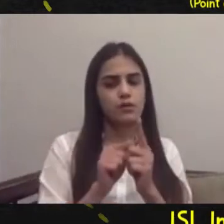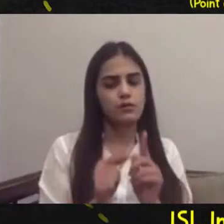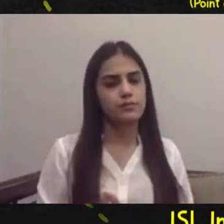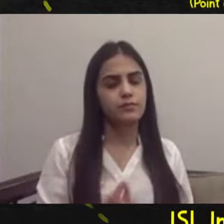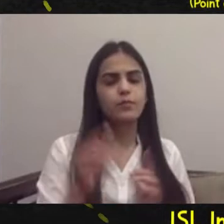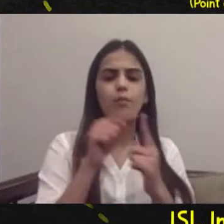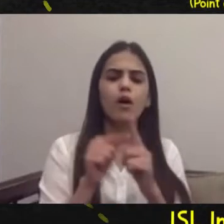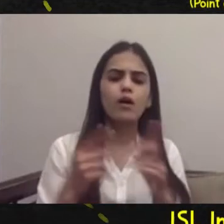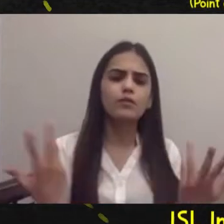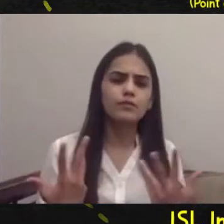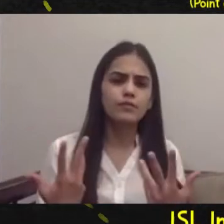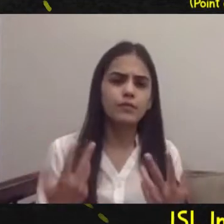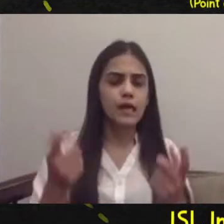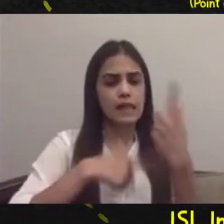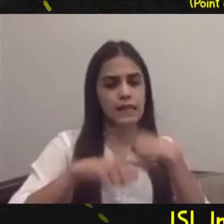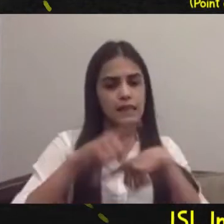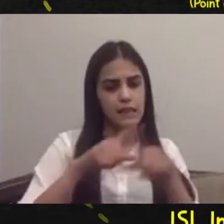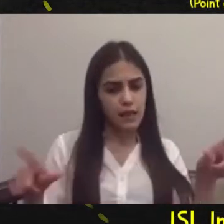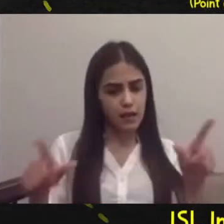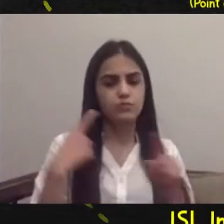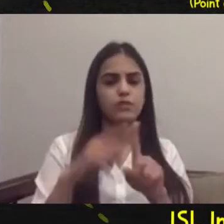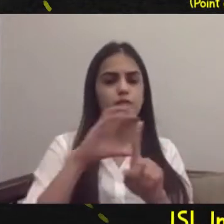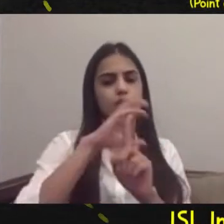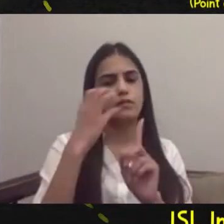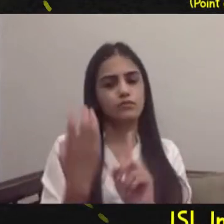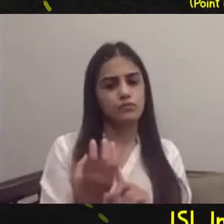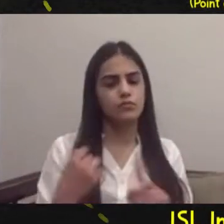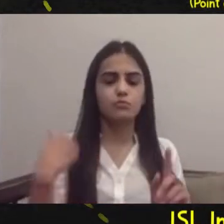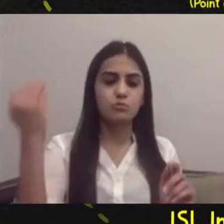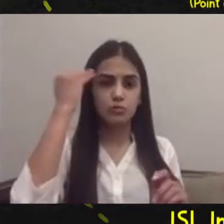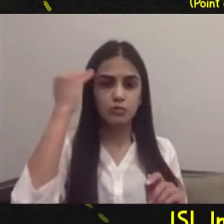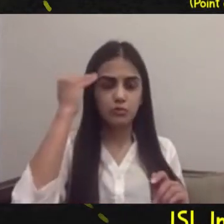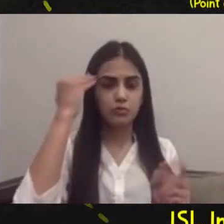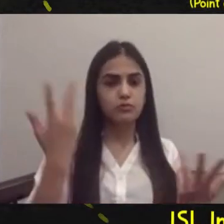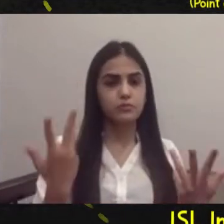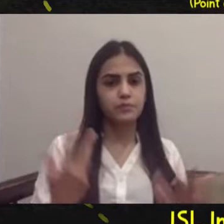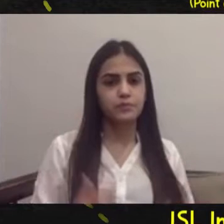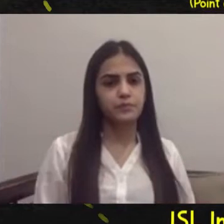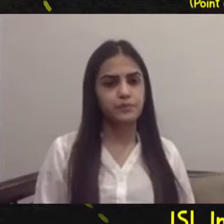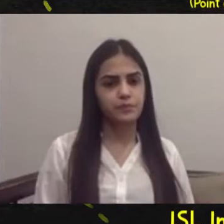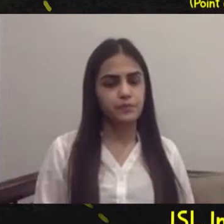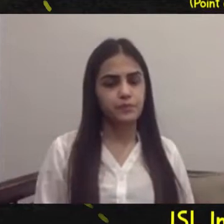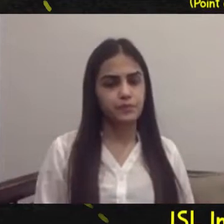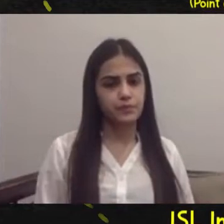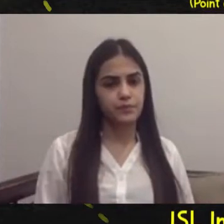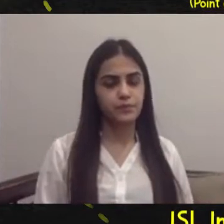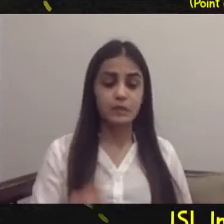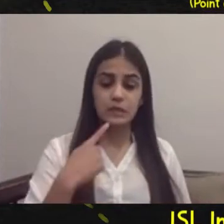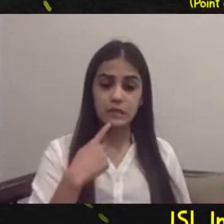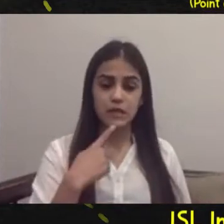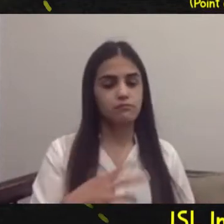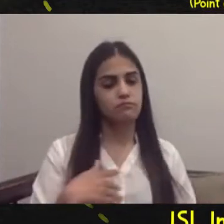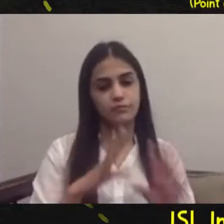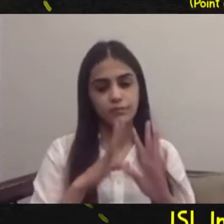is kind of linguistic and cultural and about how we know what we know. So strictly speaking, datum